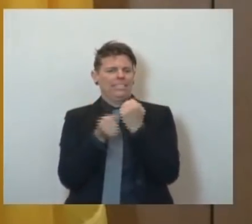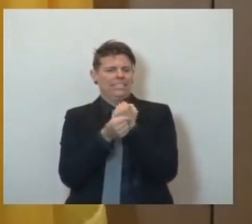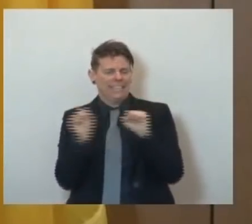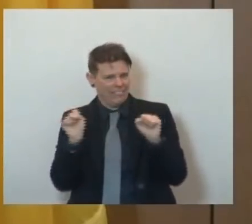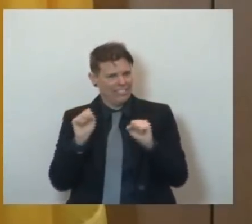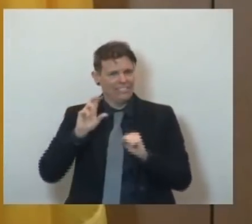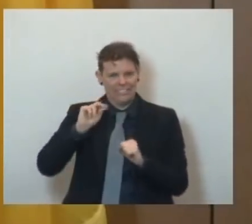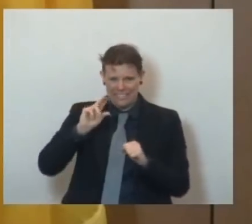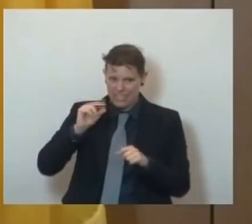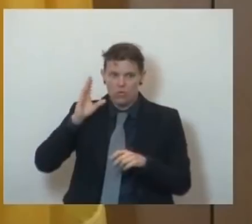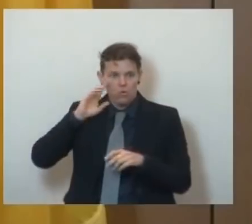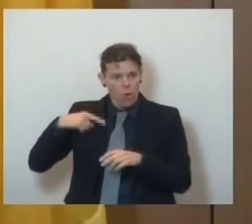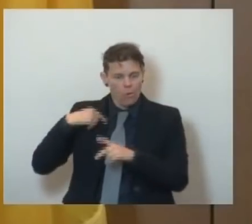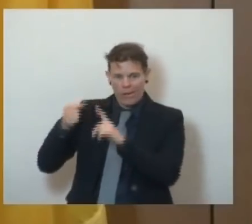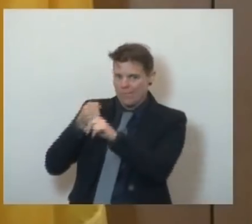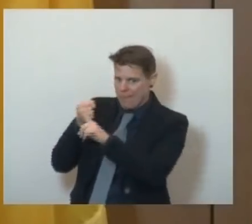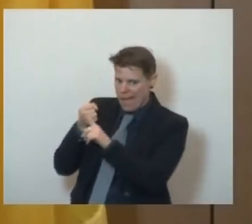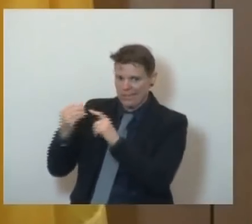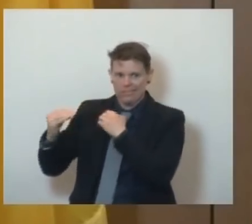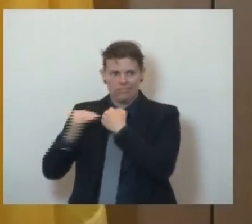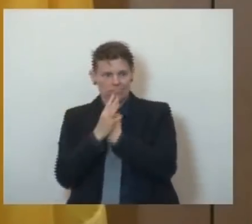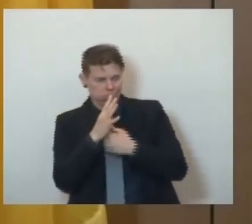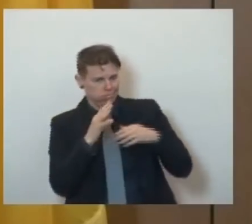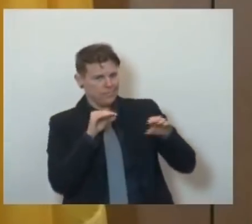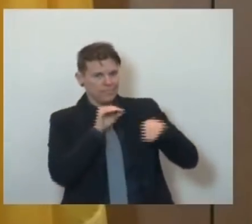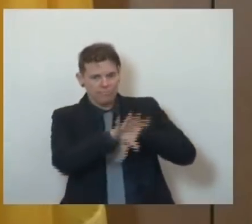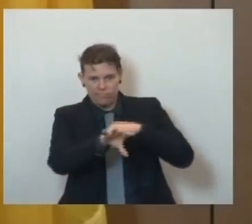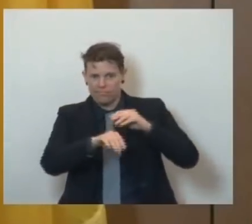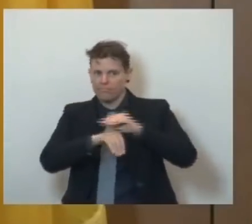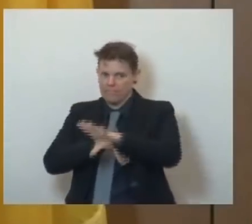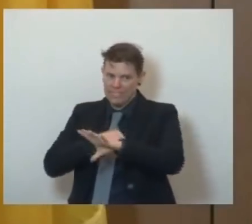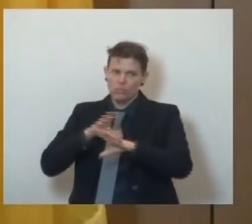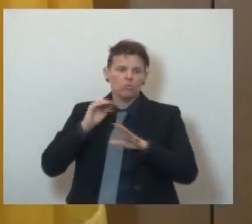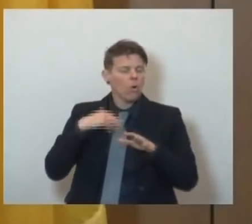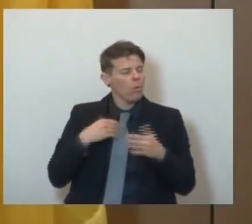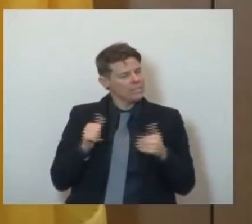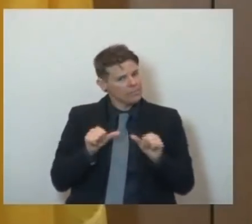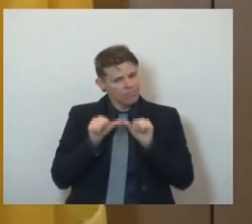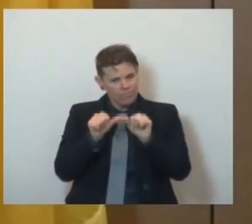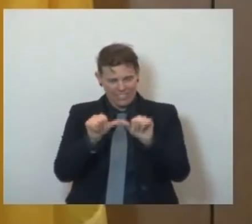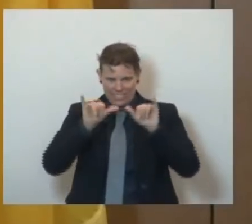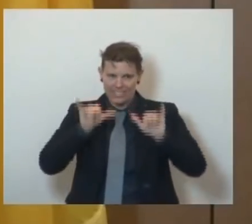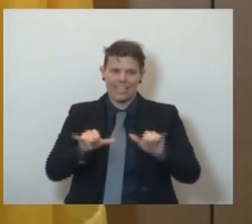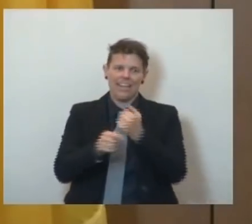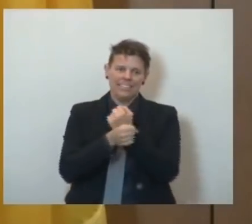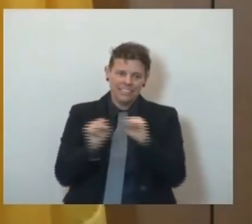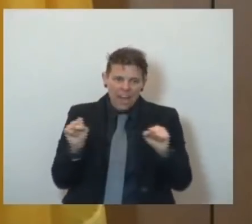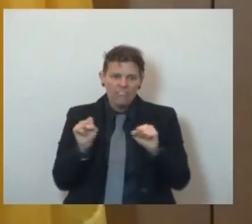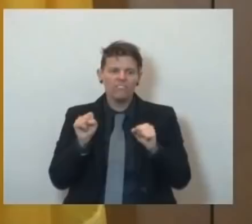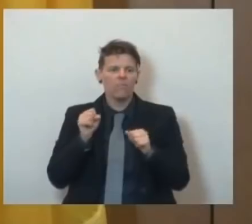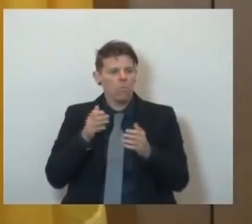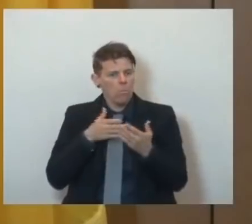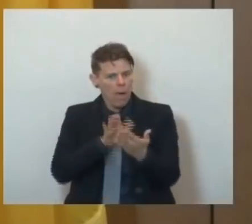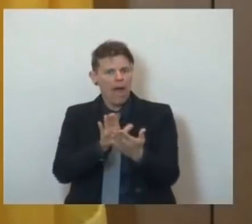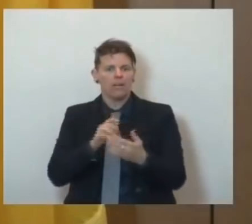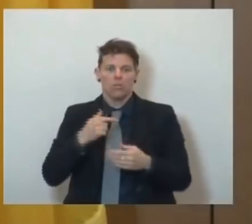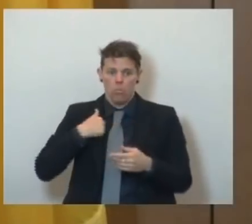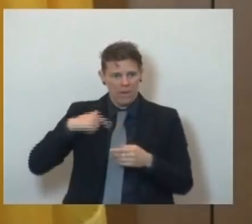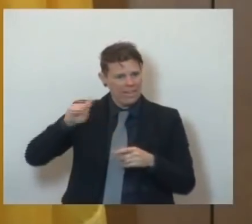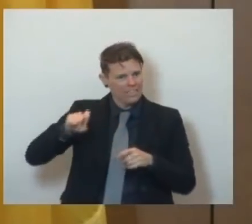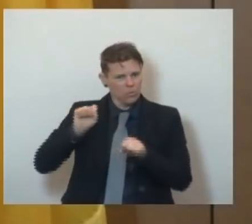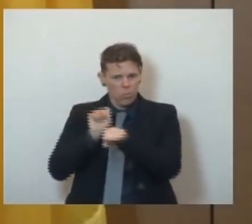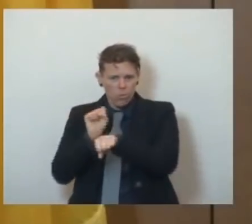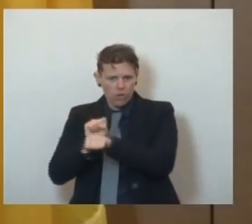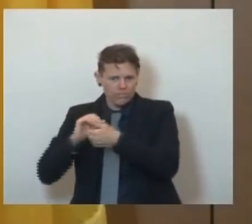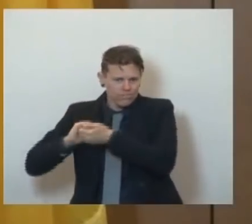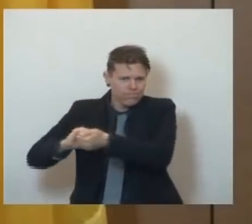clear about that. We're going to do this in a safe way. But when we don't stand together, all together in New Mexico, and